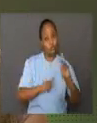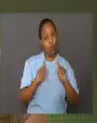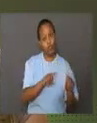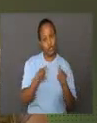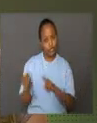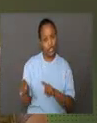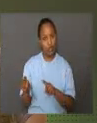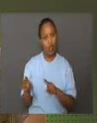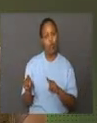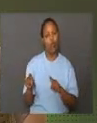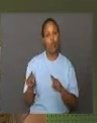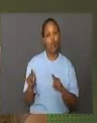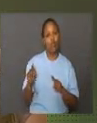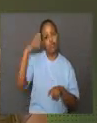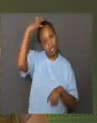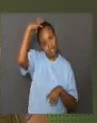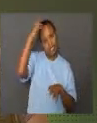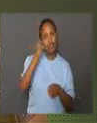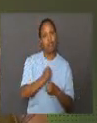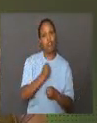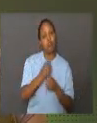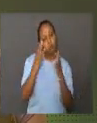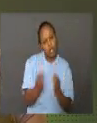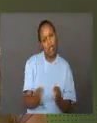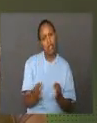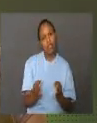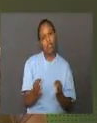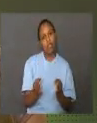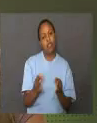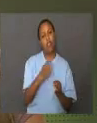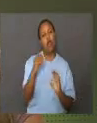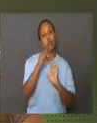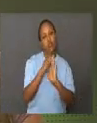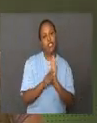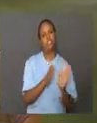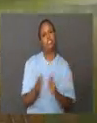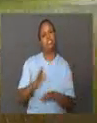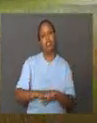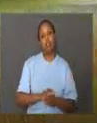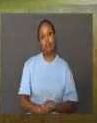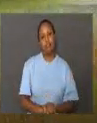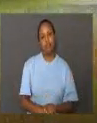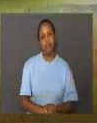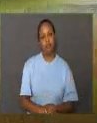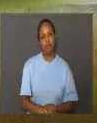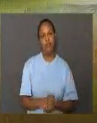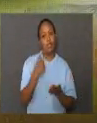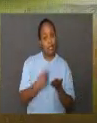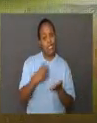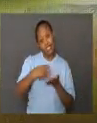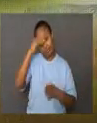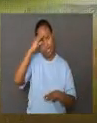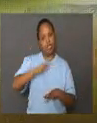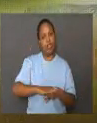it accountable for its actions, decisions, and policies. In this